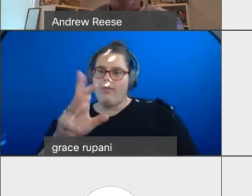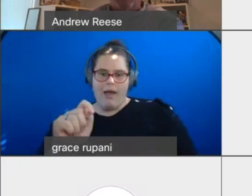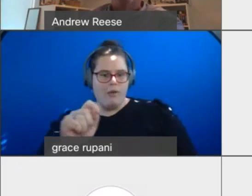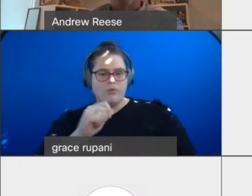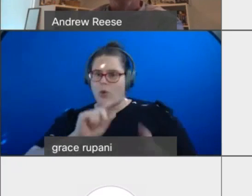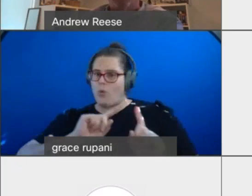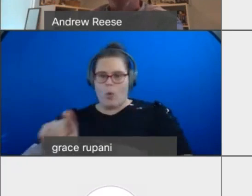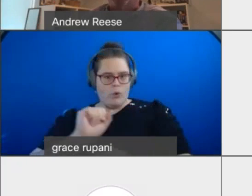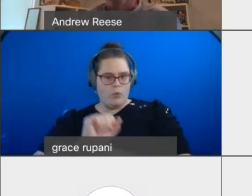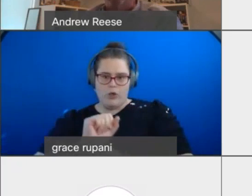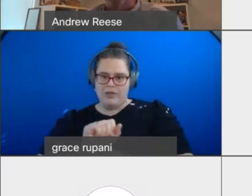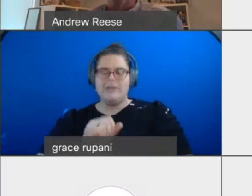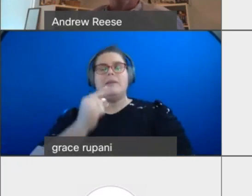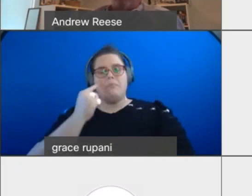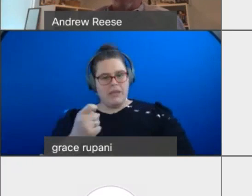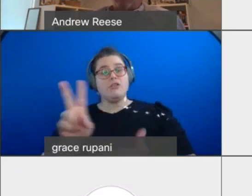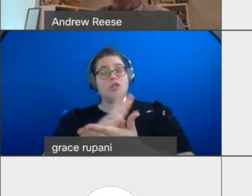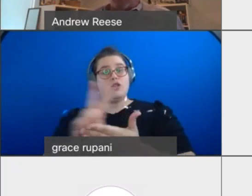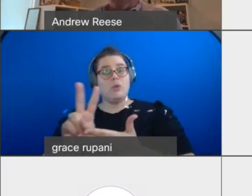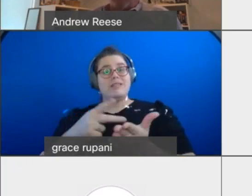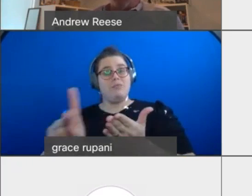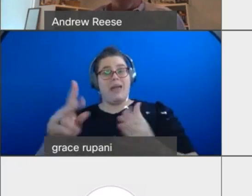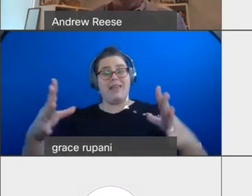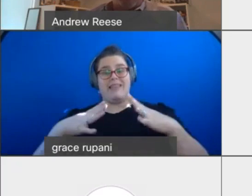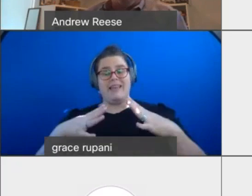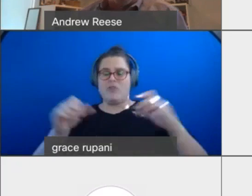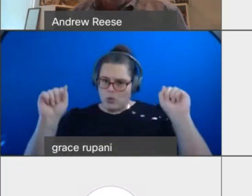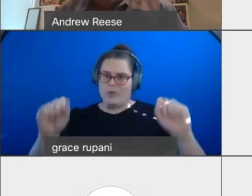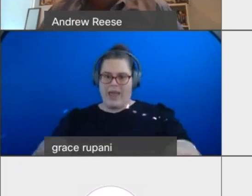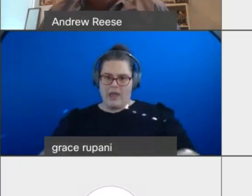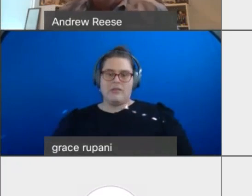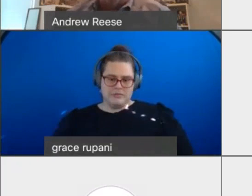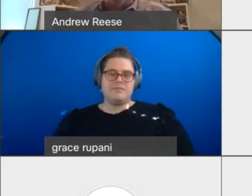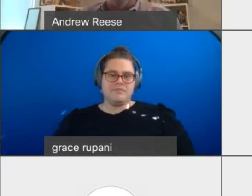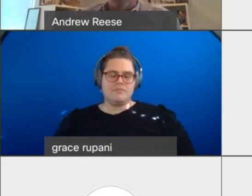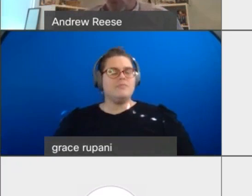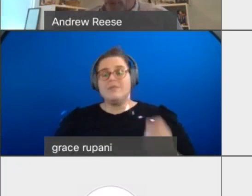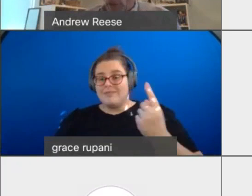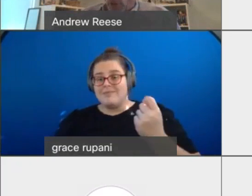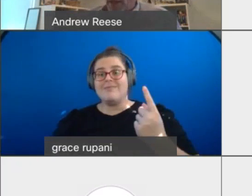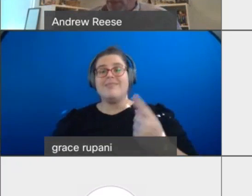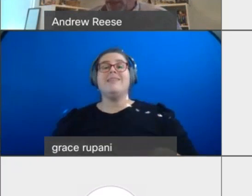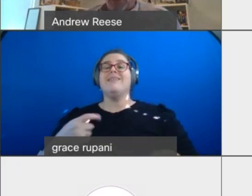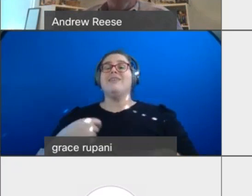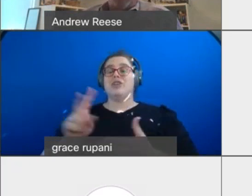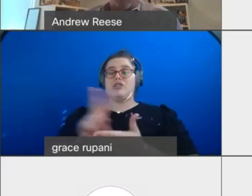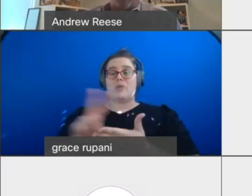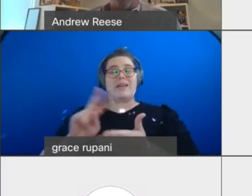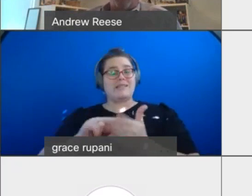because you can get those 2 weeks of leave, and it does not get charged against any other leave that the providers may